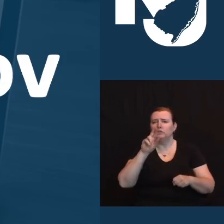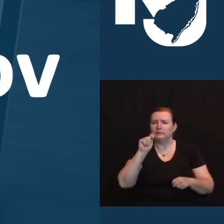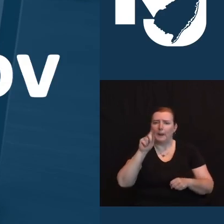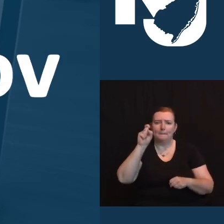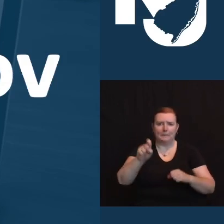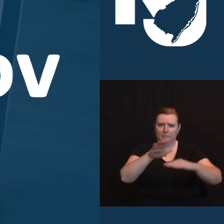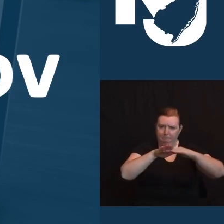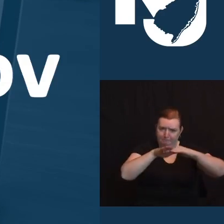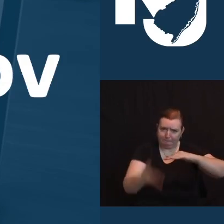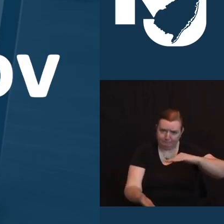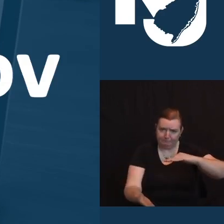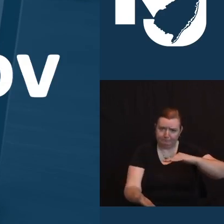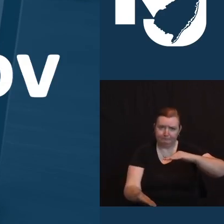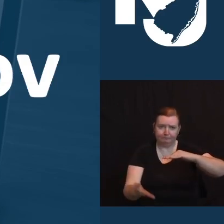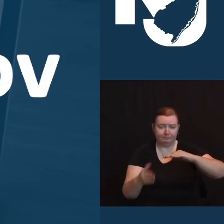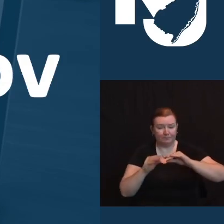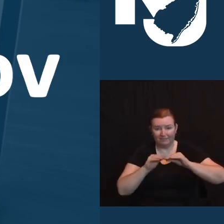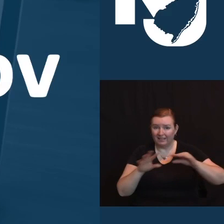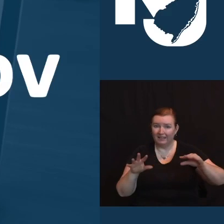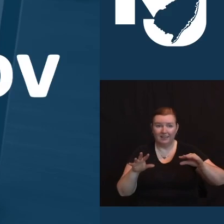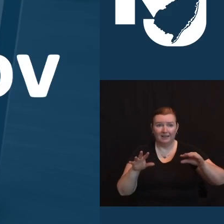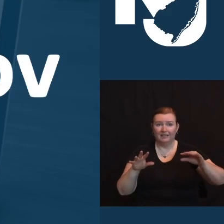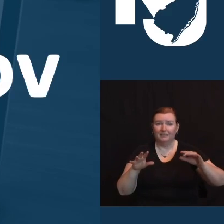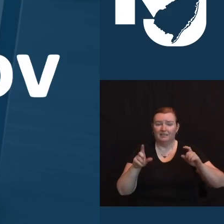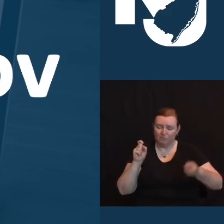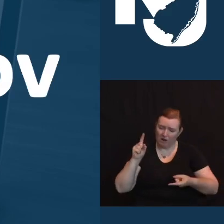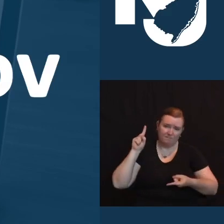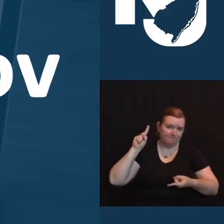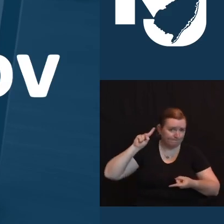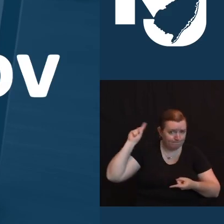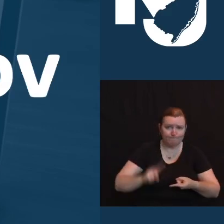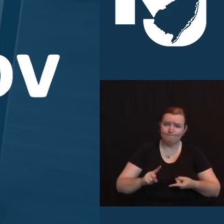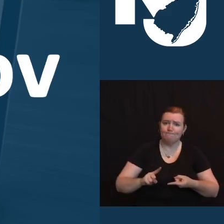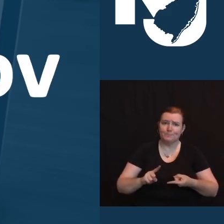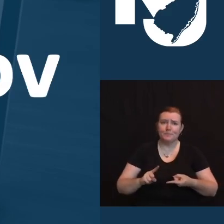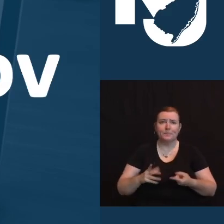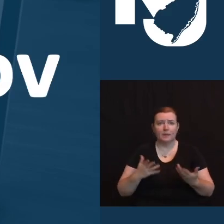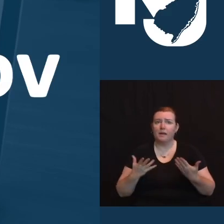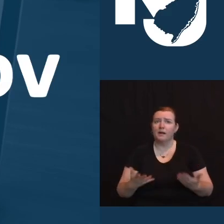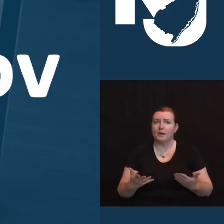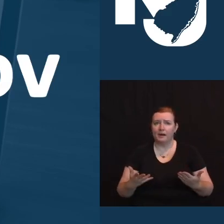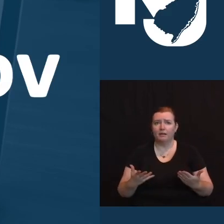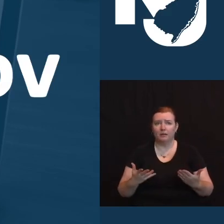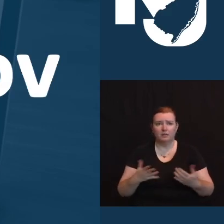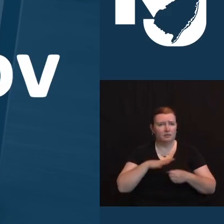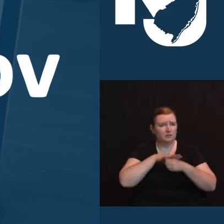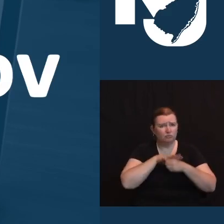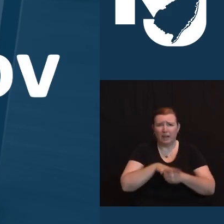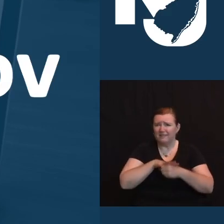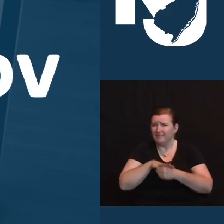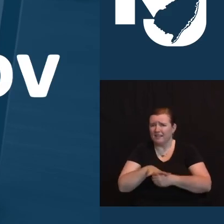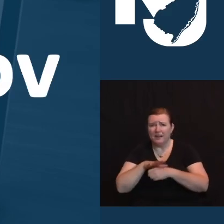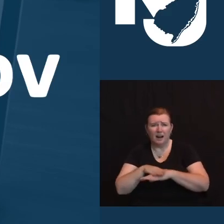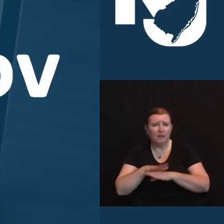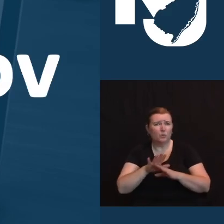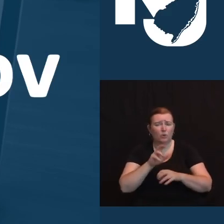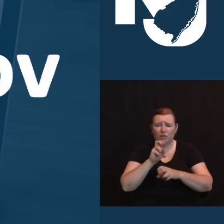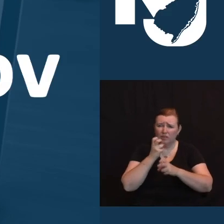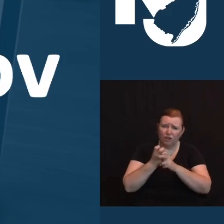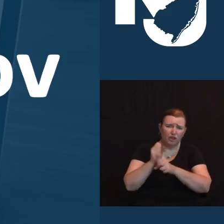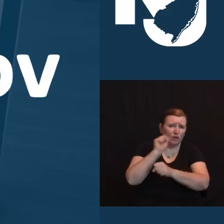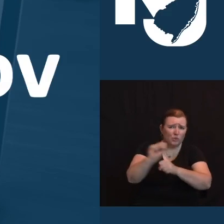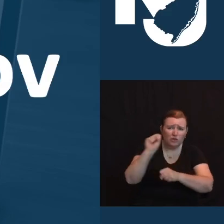spread coronavirus is putting on all of our hard work over the past 4 months at risk of being undone.